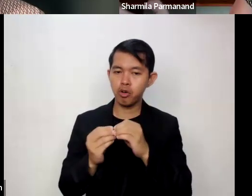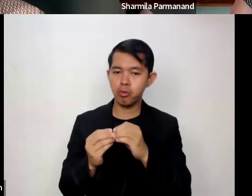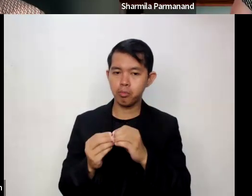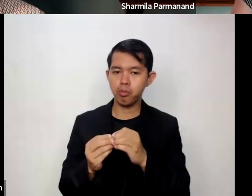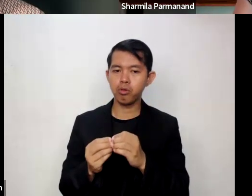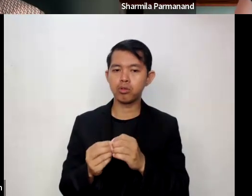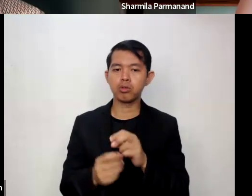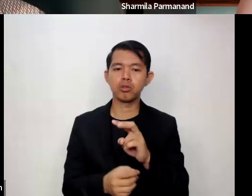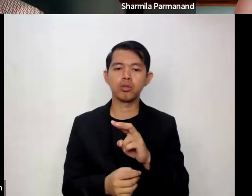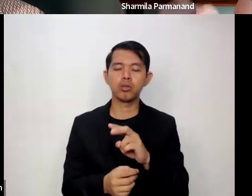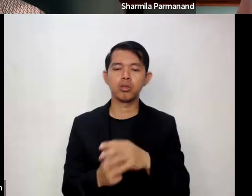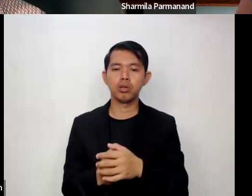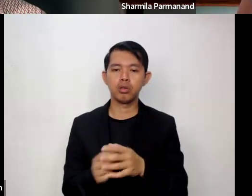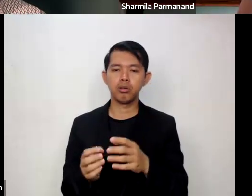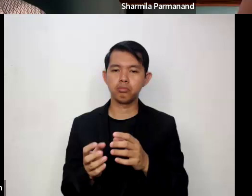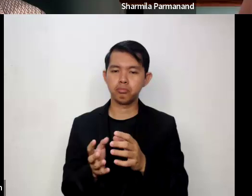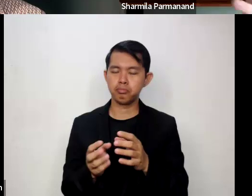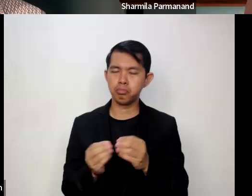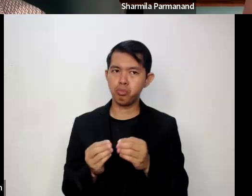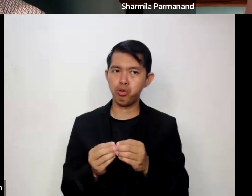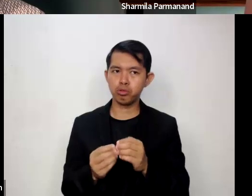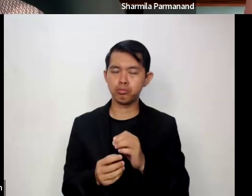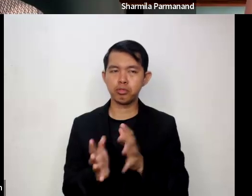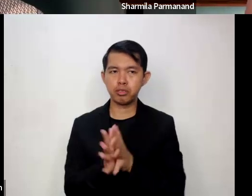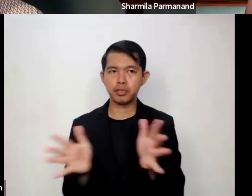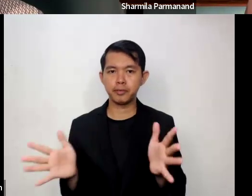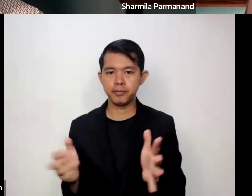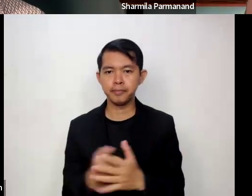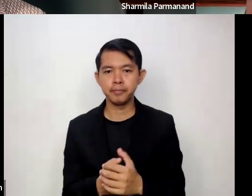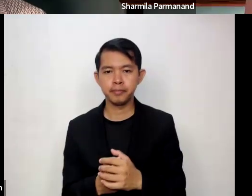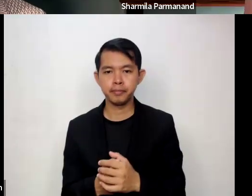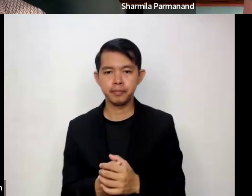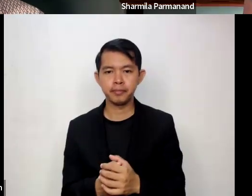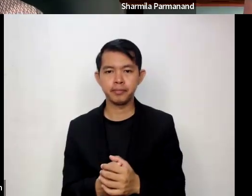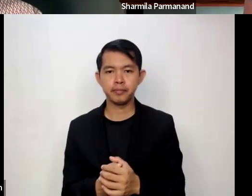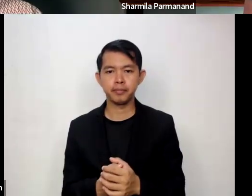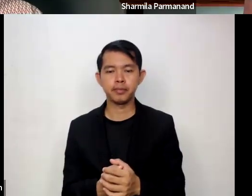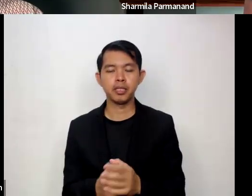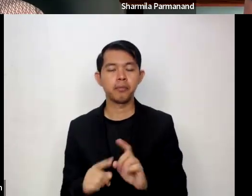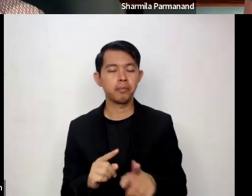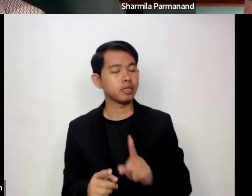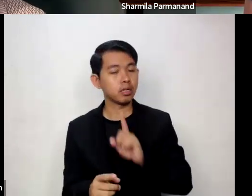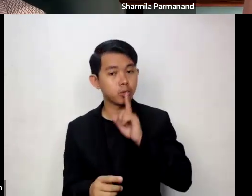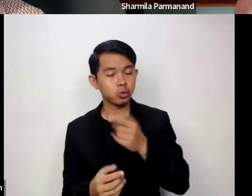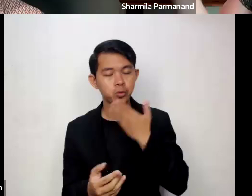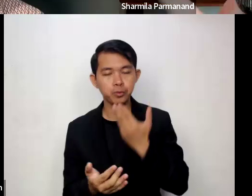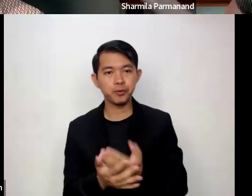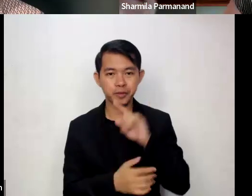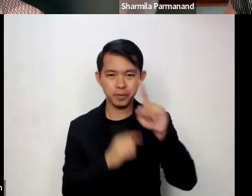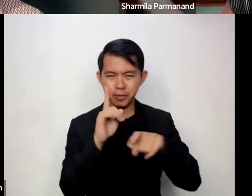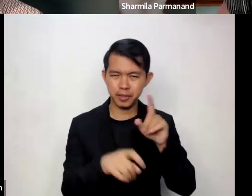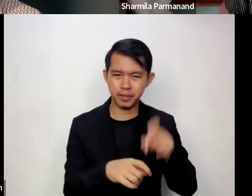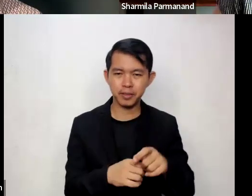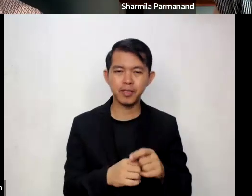I guess. So this is all to say, I think this is a really good question, and on its own, I wish could be a